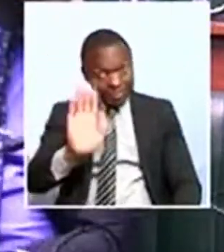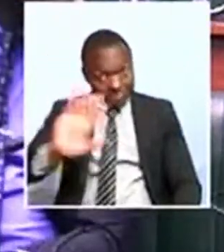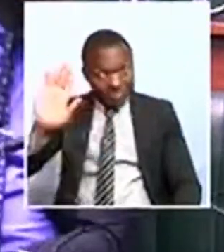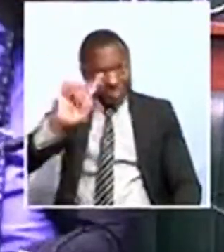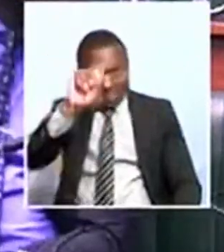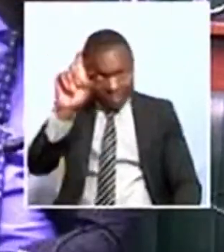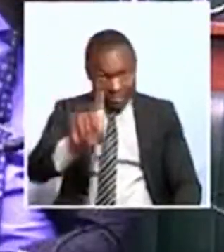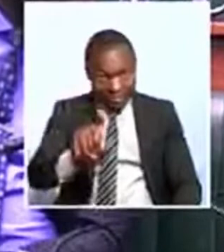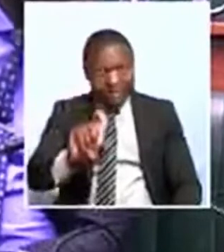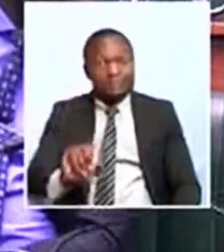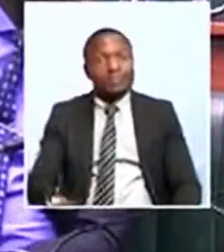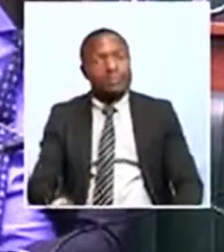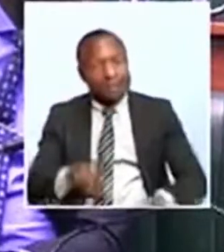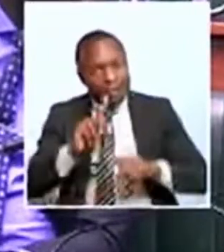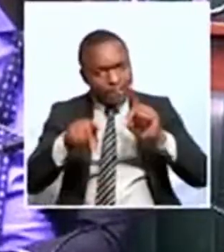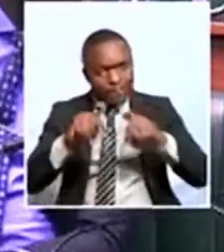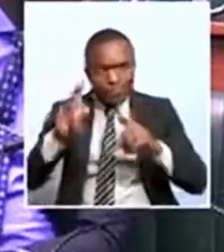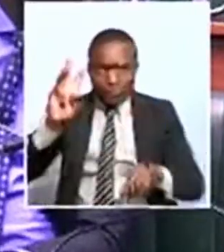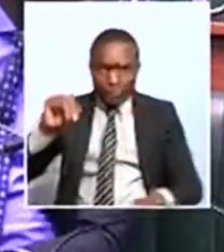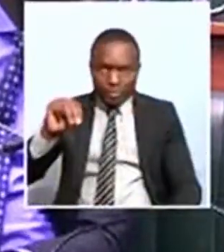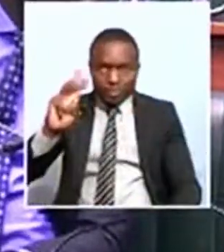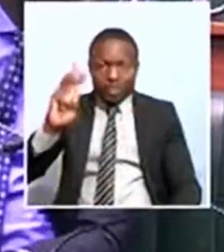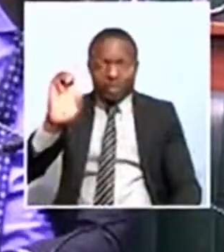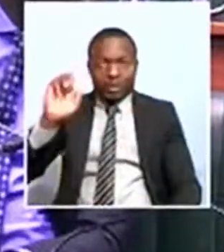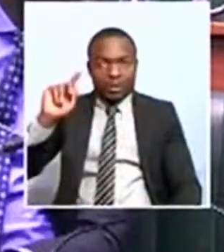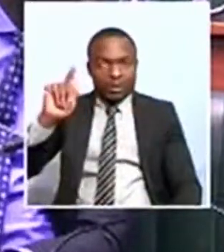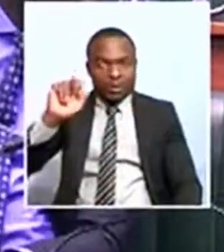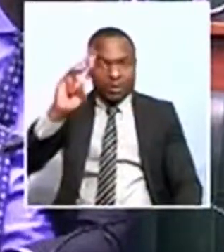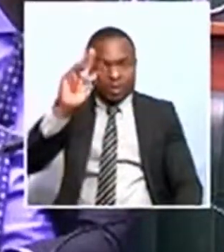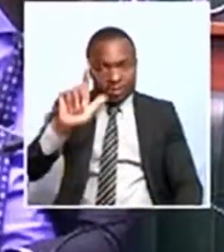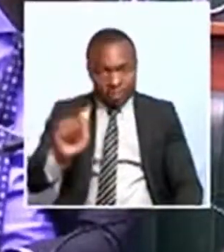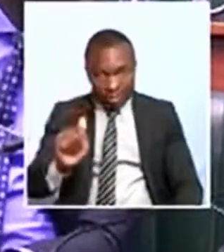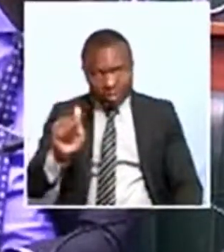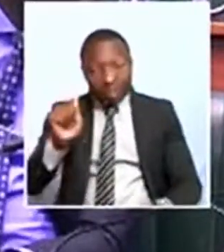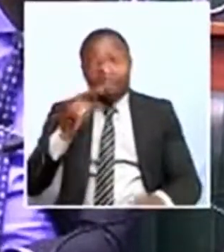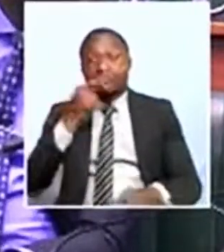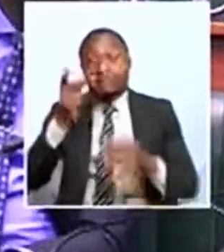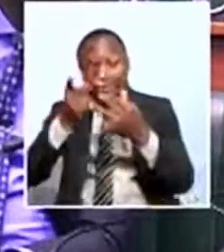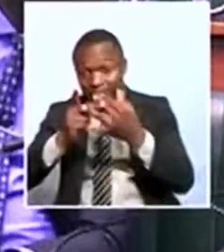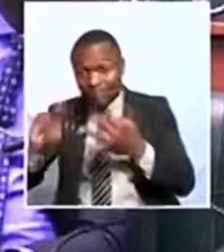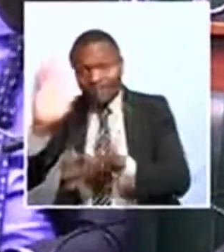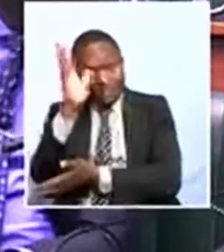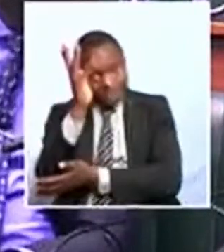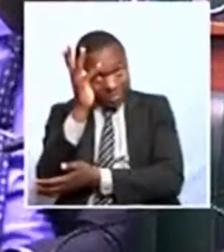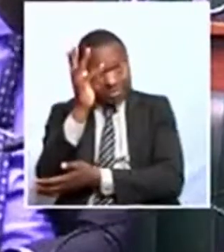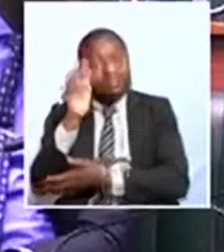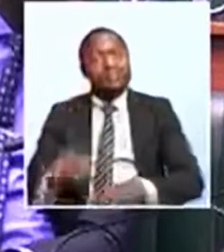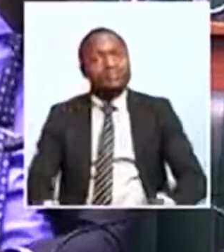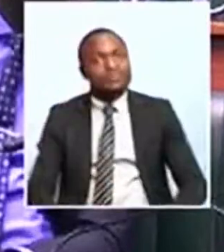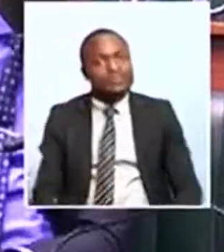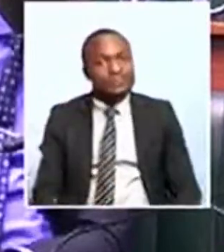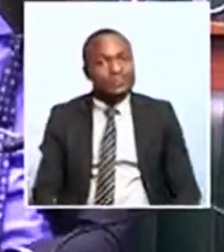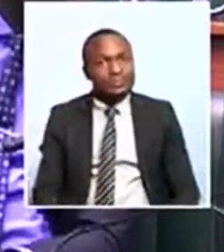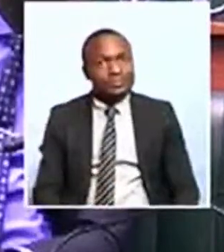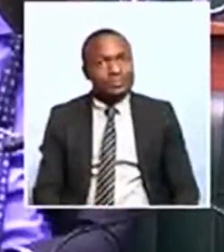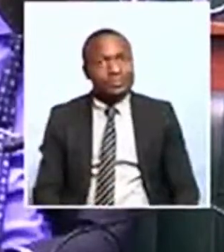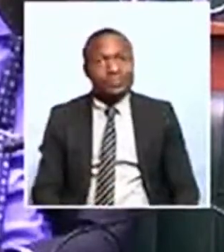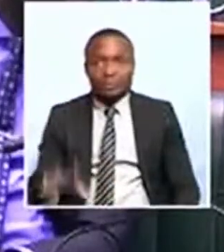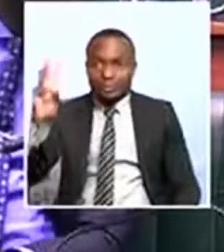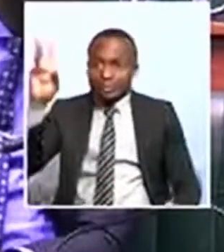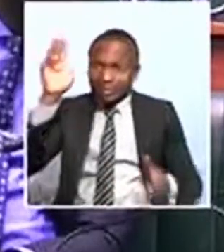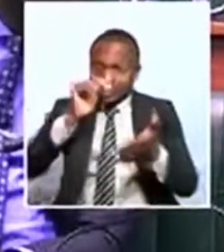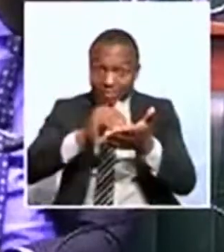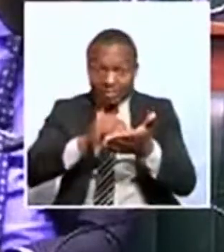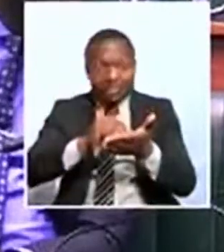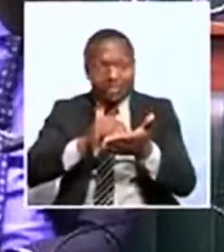the people of Mwekela, which you mentioned that they're part of that forest, and over 6,000 have been